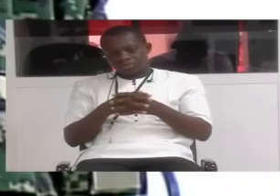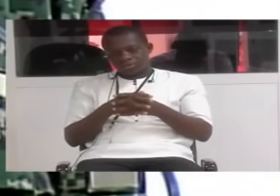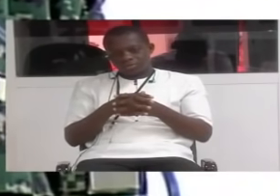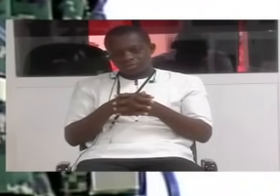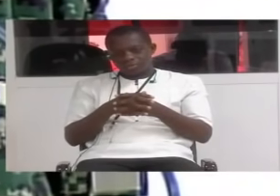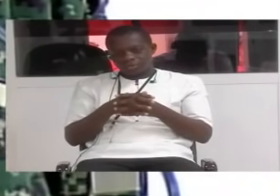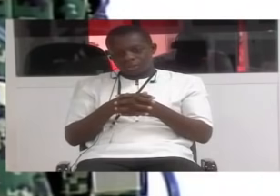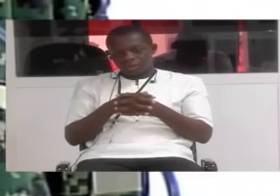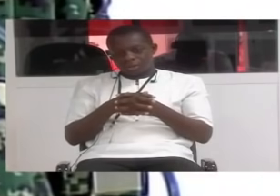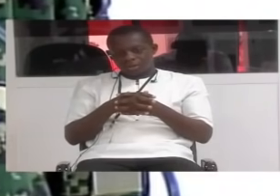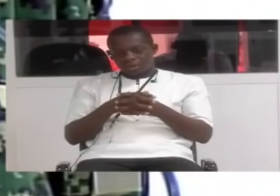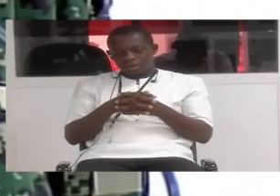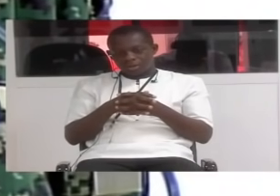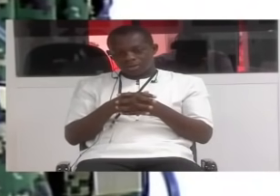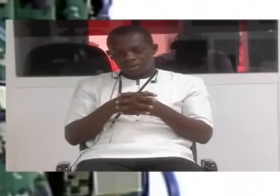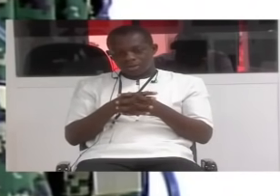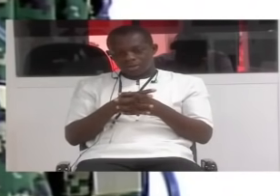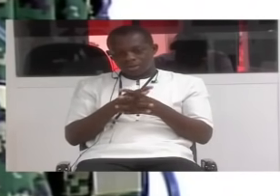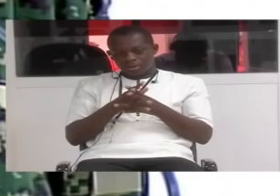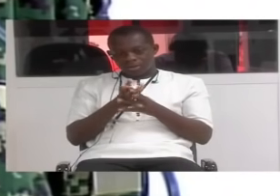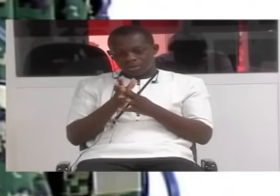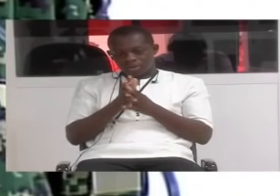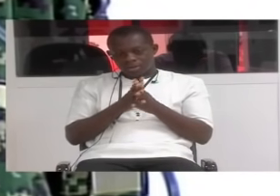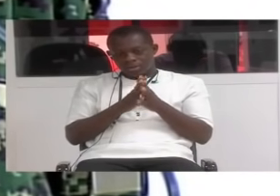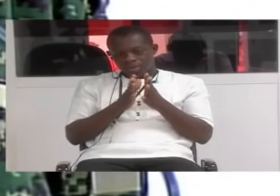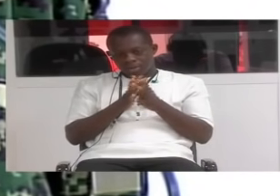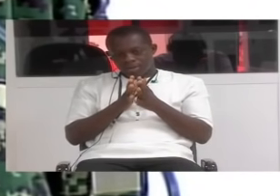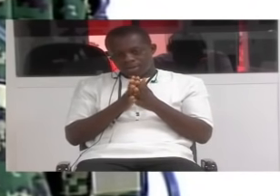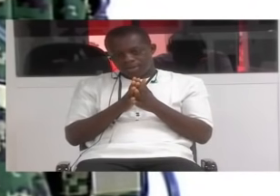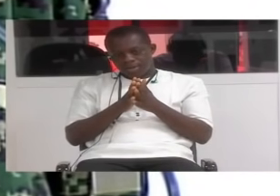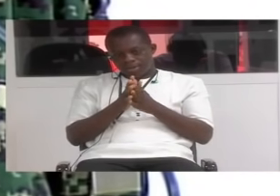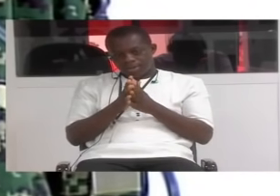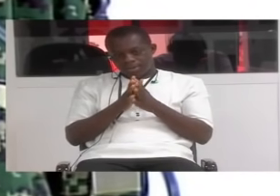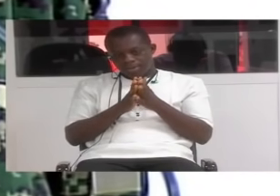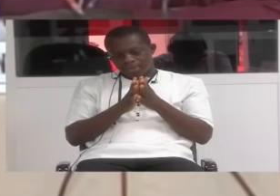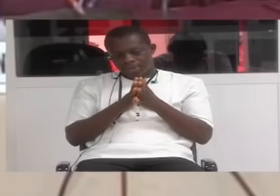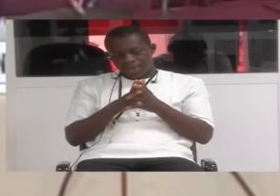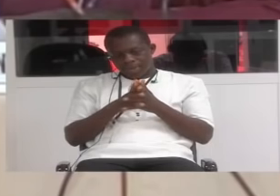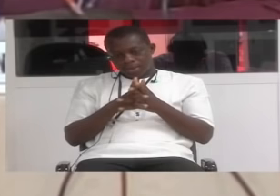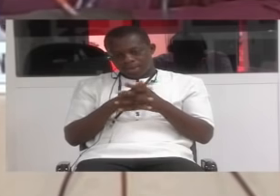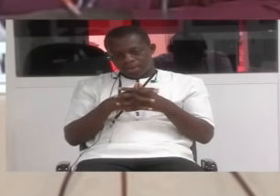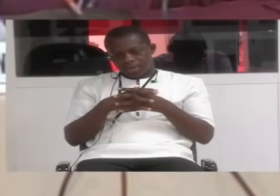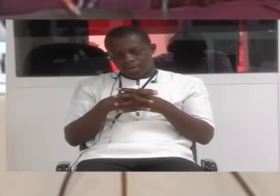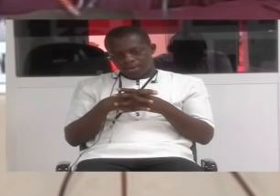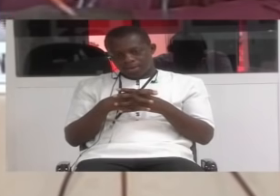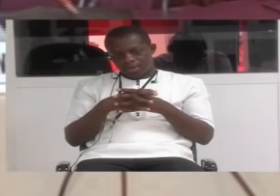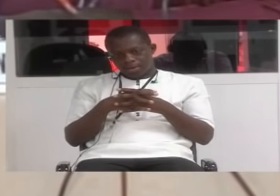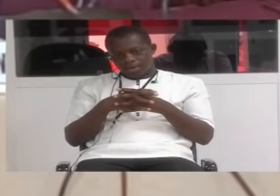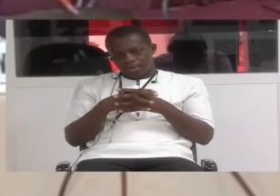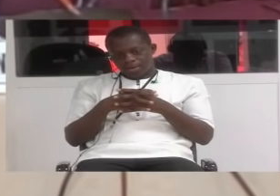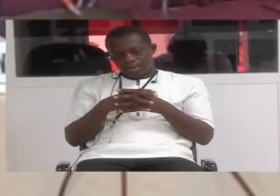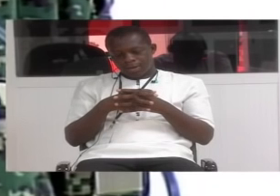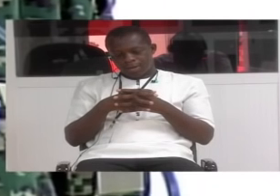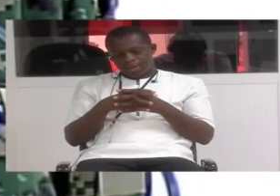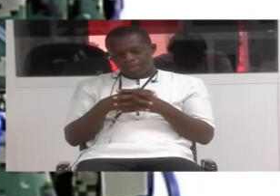Was it the place where he was plus ya mabo damin nombang abe nundin damin nombang fodum briya muta ya